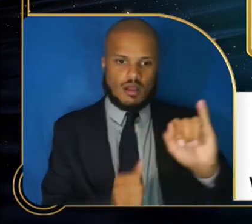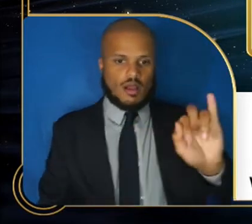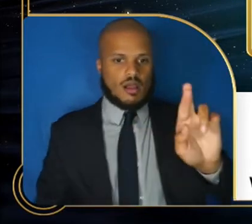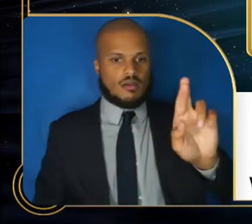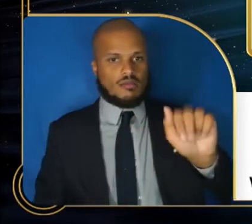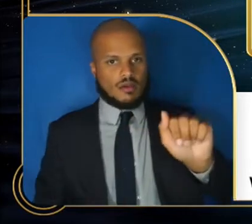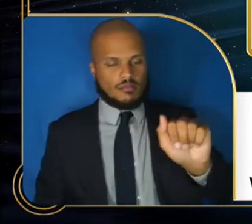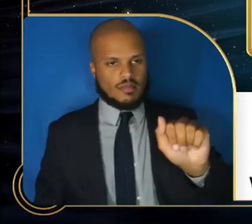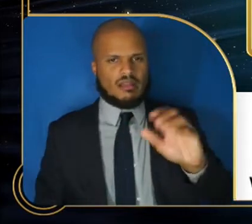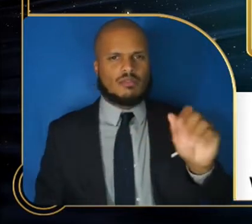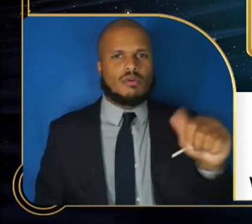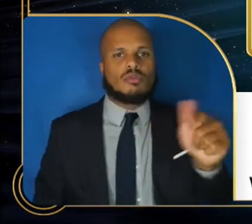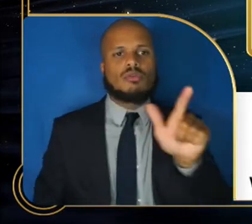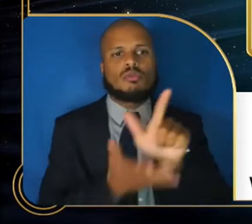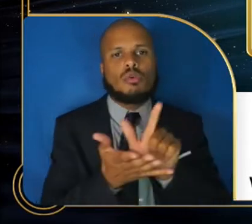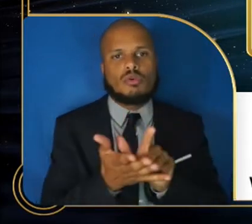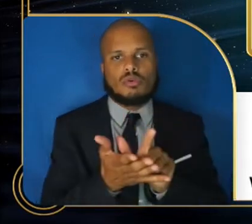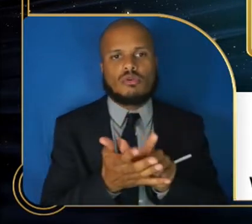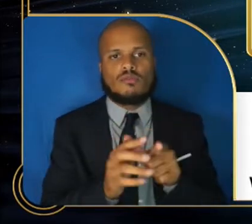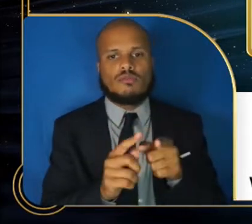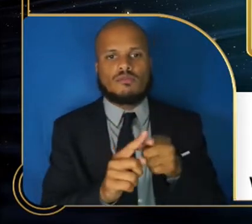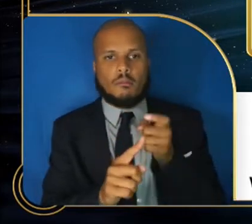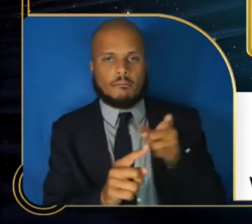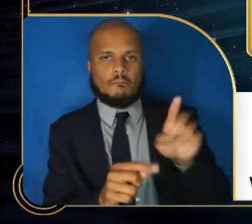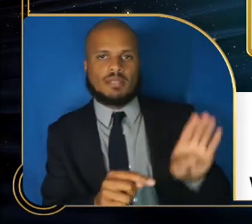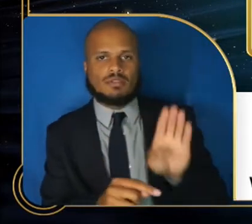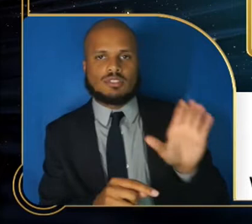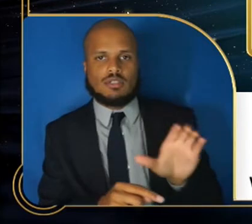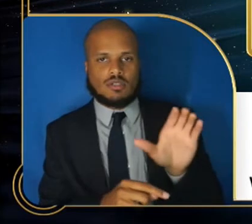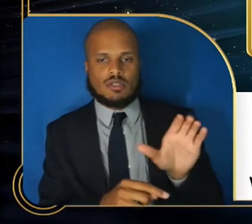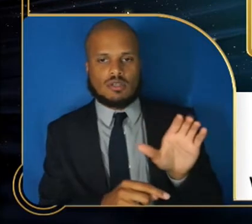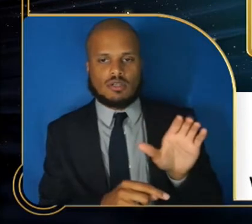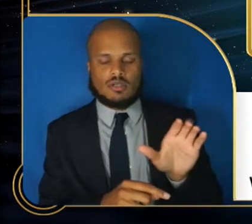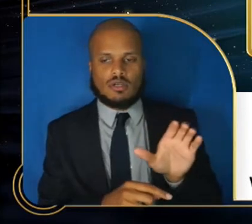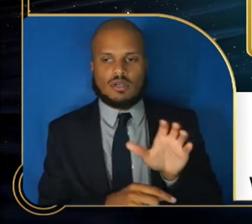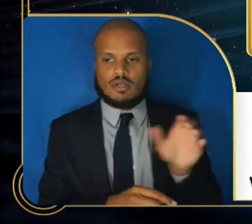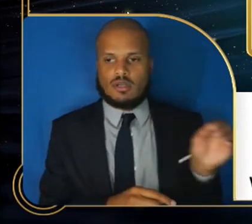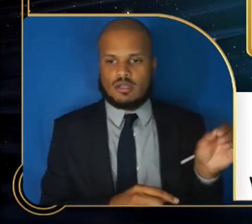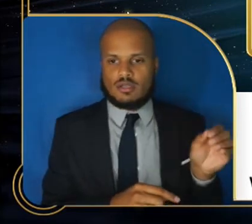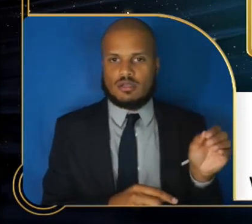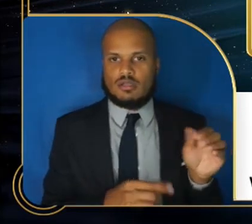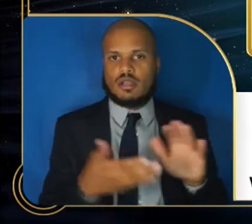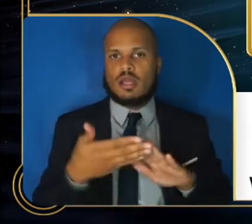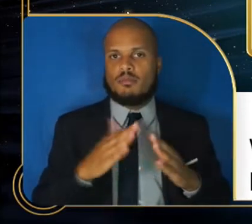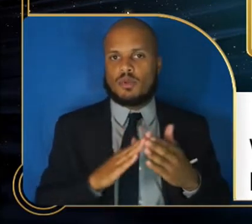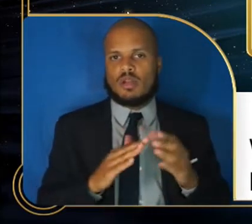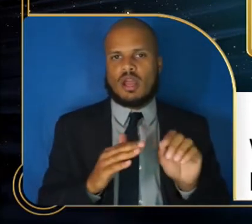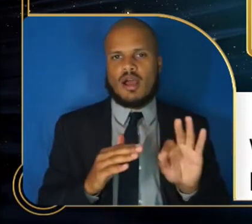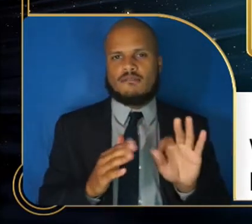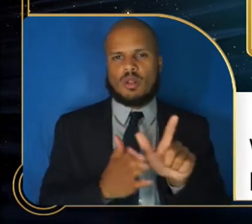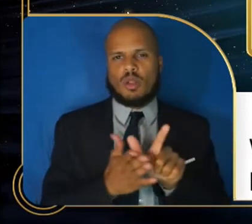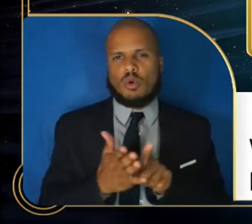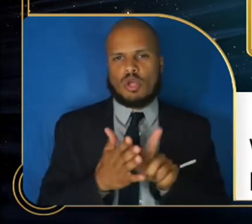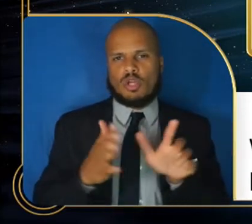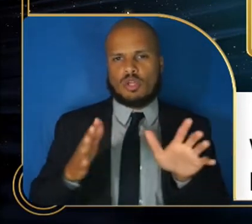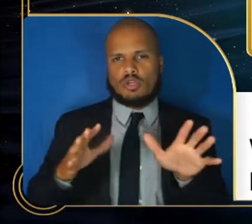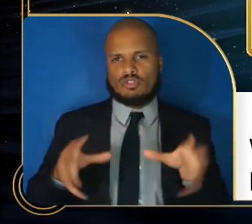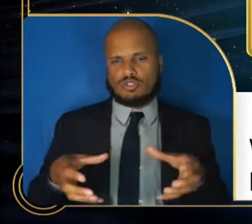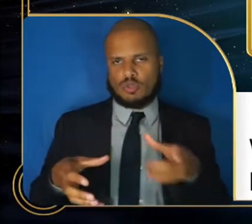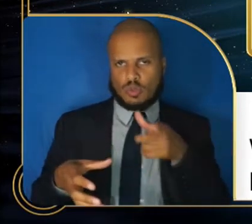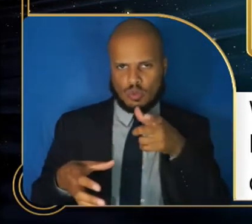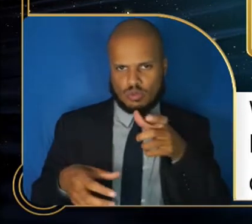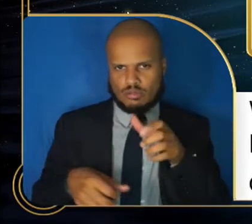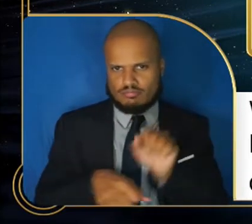and the other lawyers from the Bazelon Center and the community of lawyers who do this